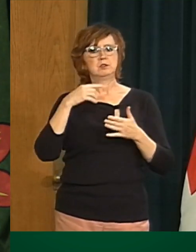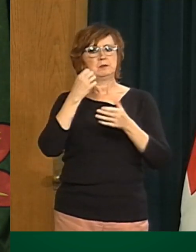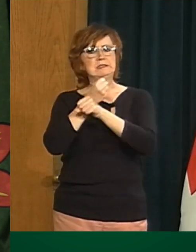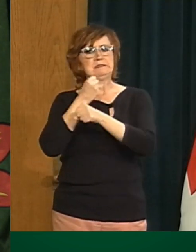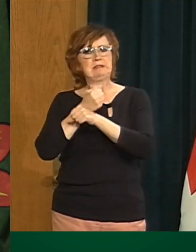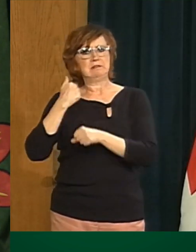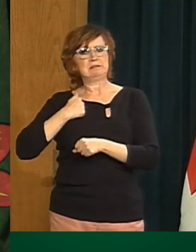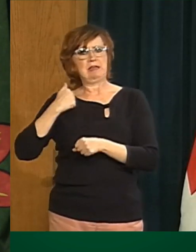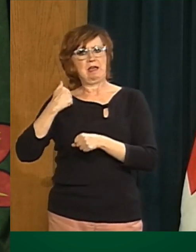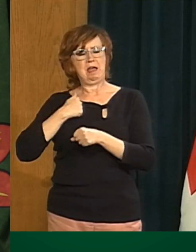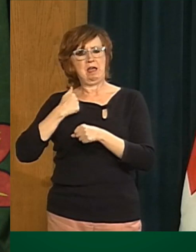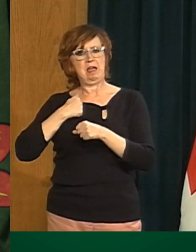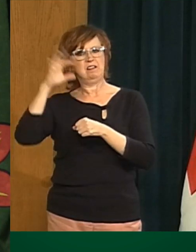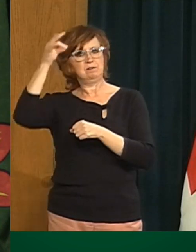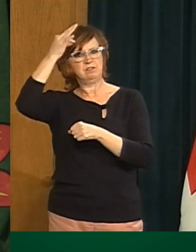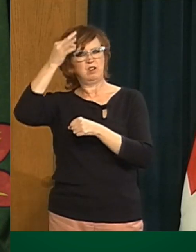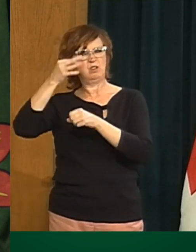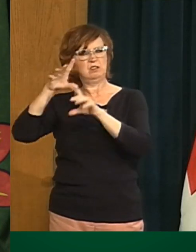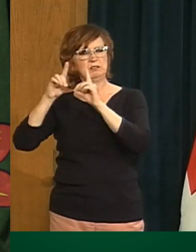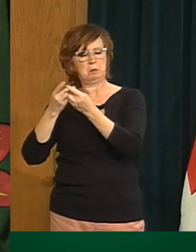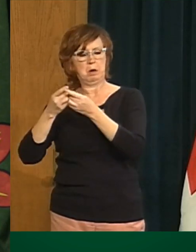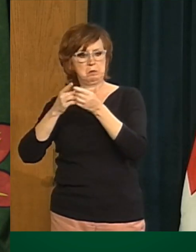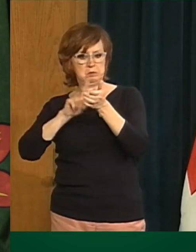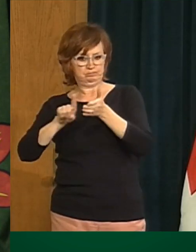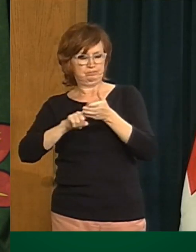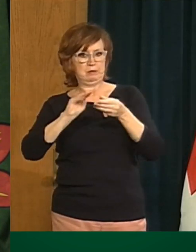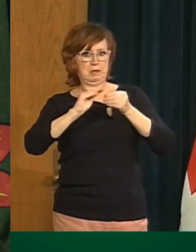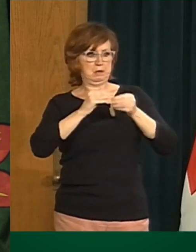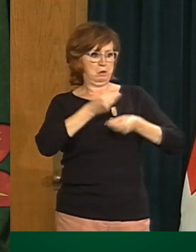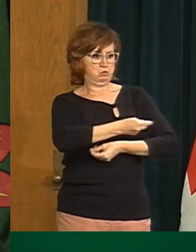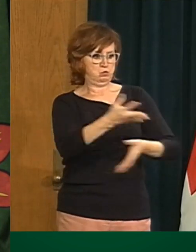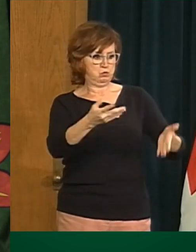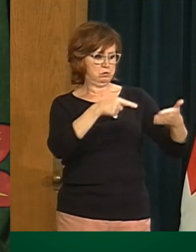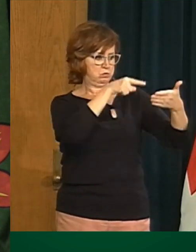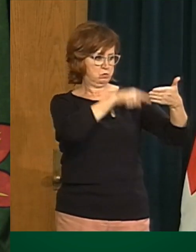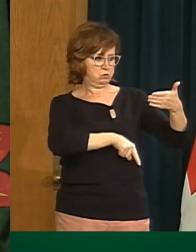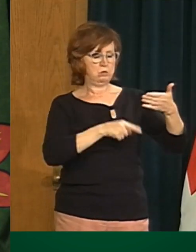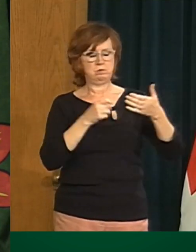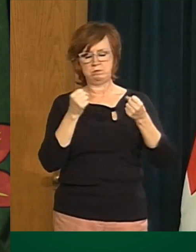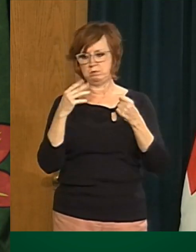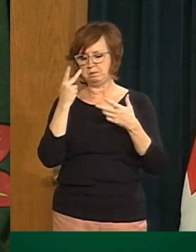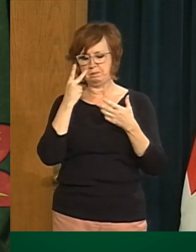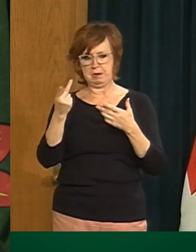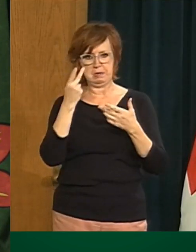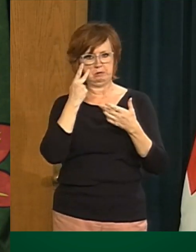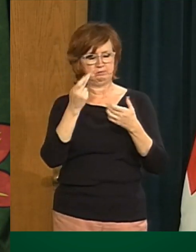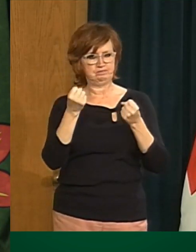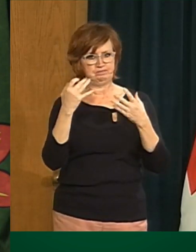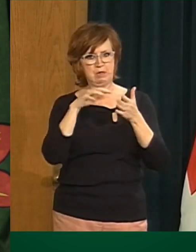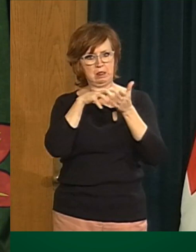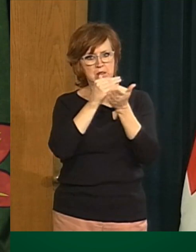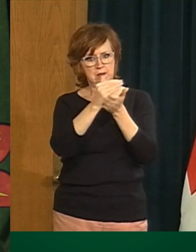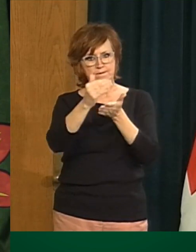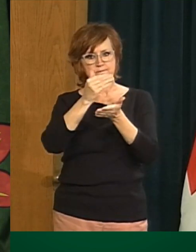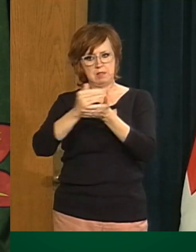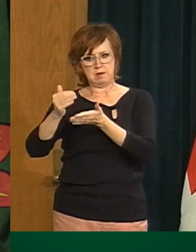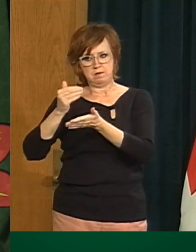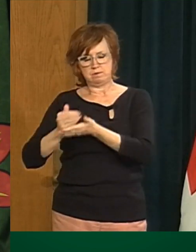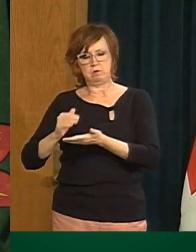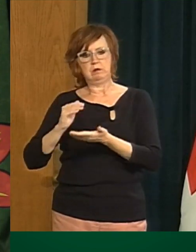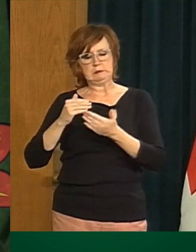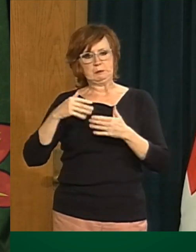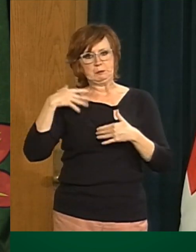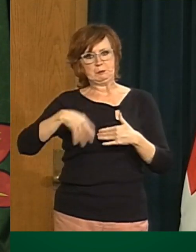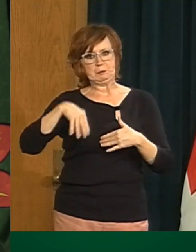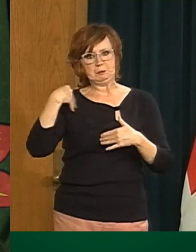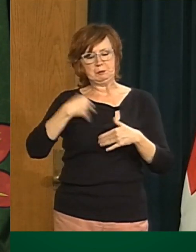this pandemic. While the layoff numbers are pretty significant and far and wide across the nation, and